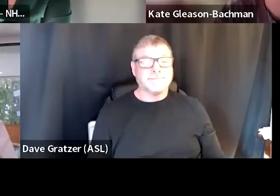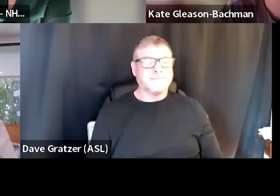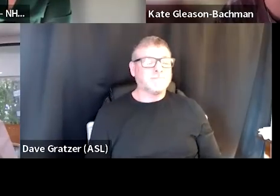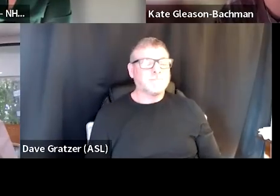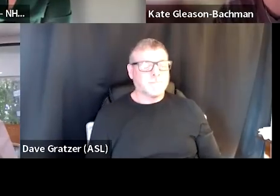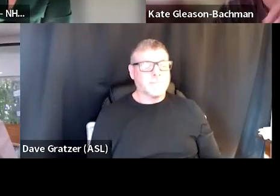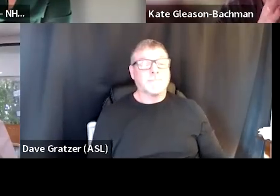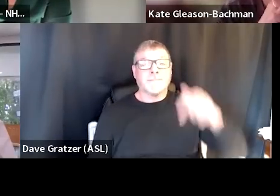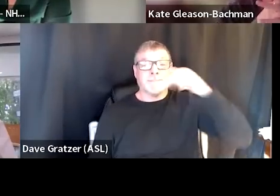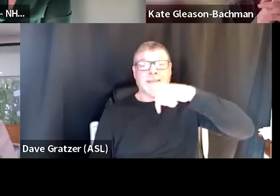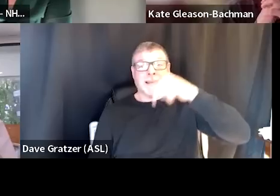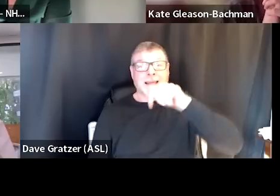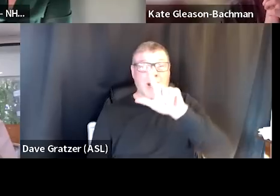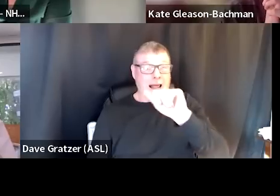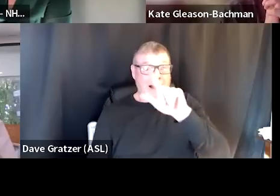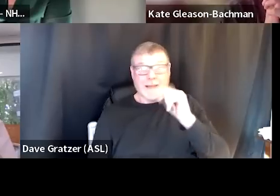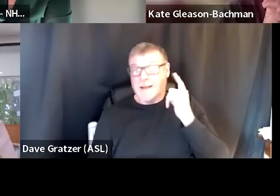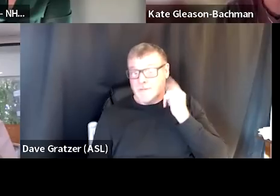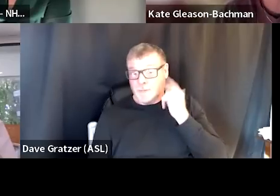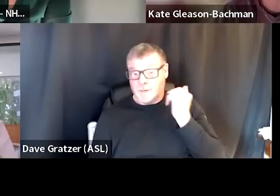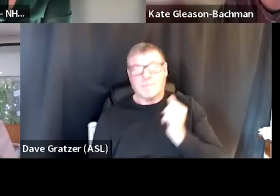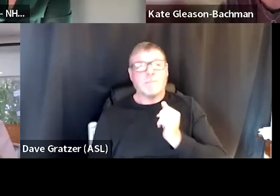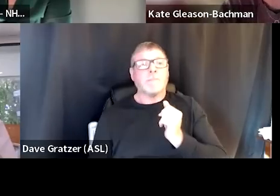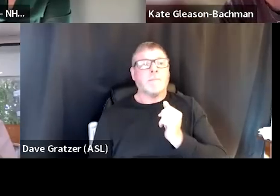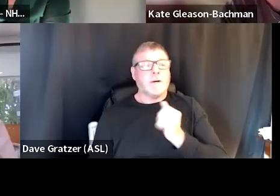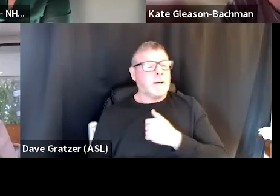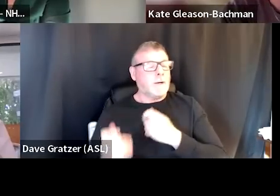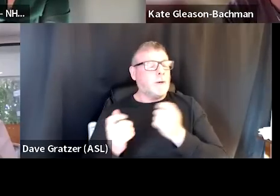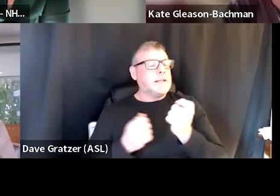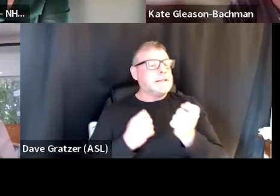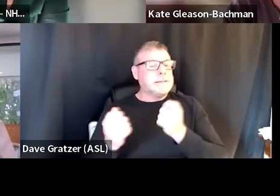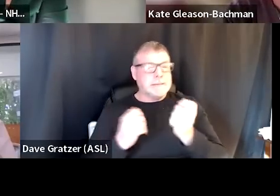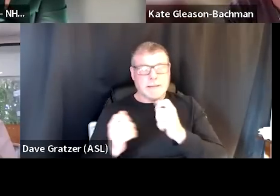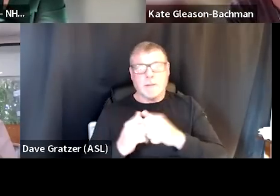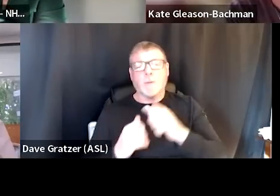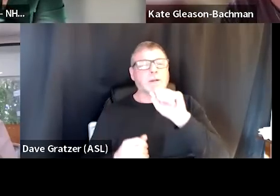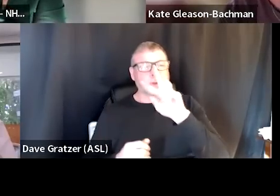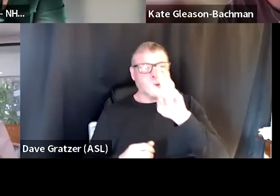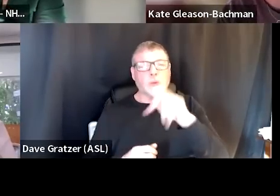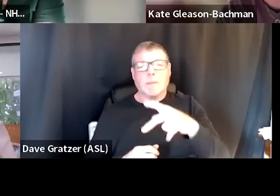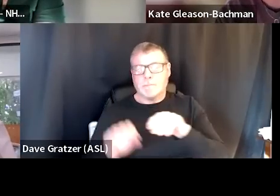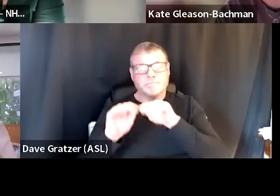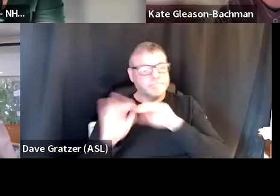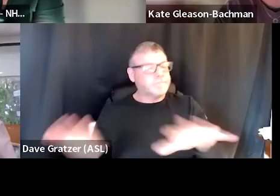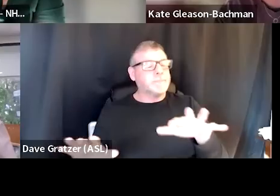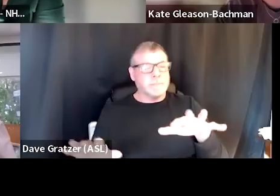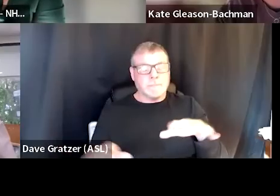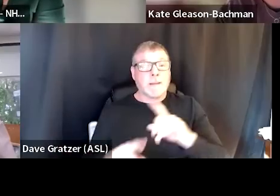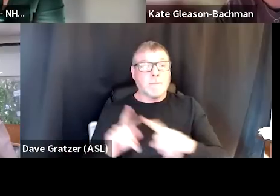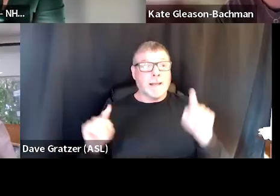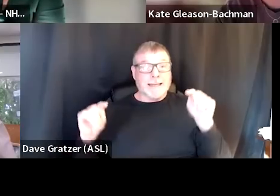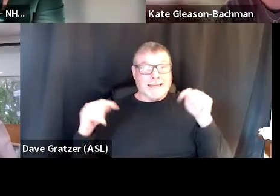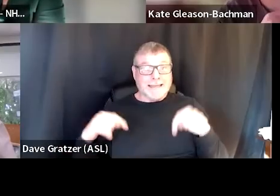so here in Los Angeles, we are dealing right now with a lot of sweeps. We've always dealt with sweeps, right? Everybody. But right